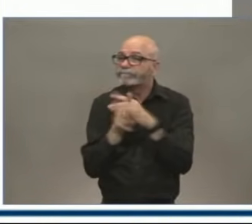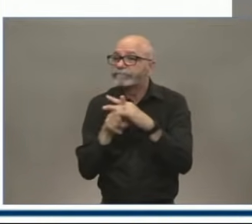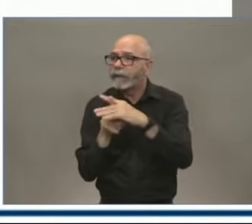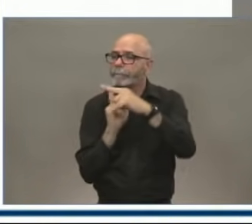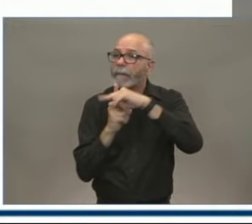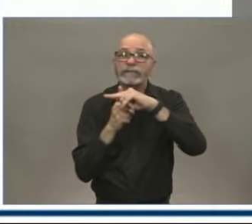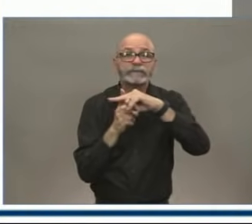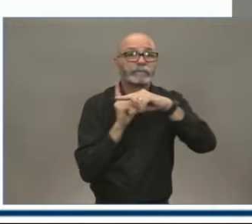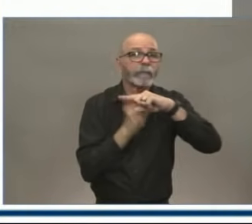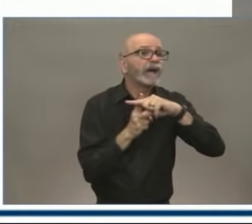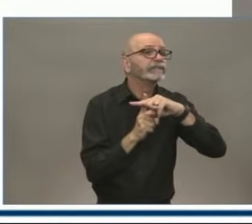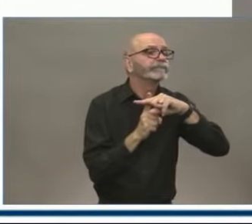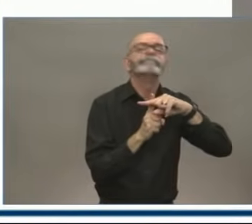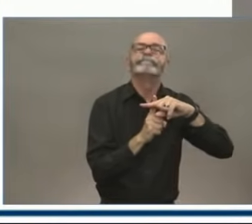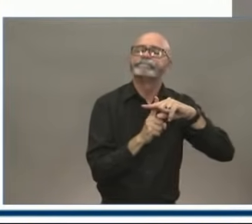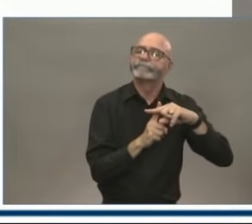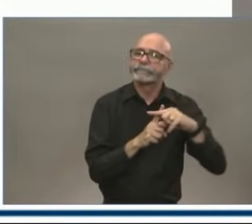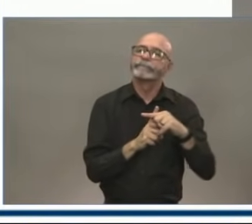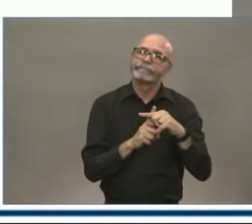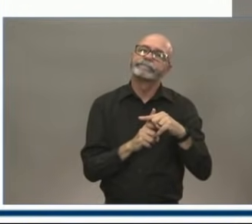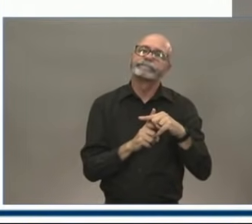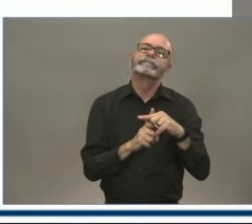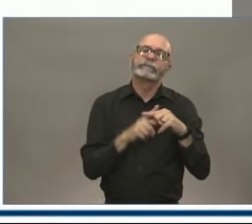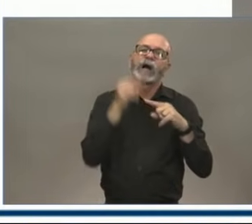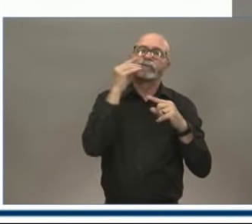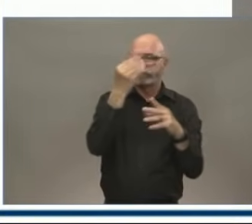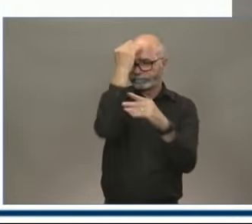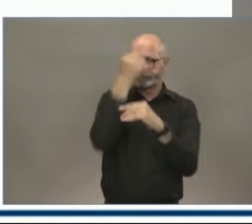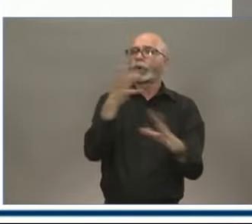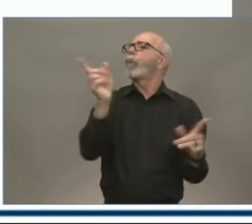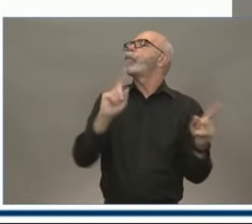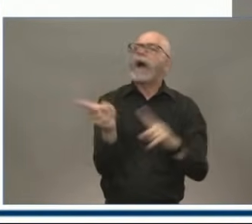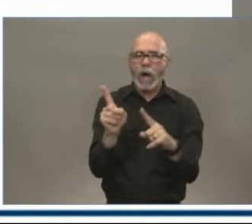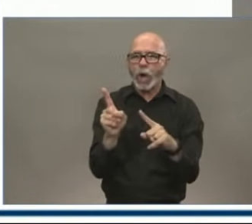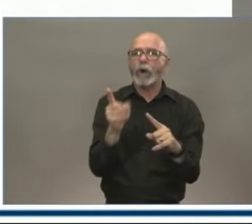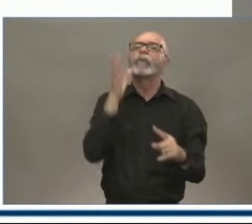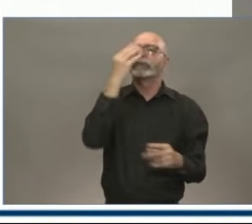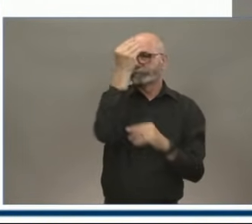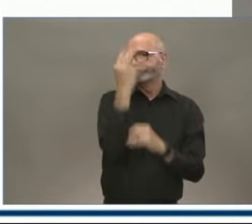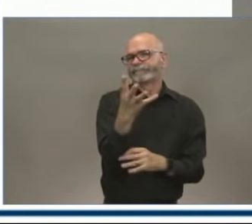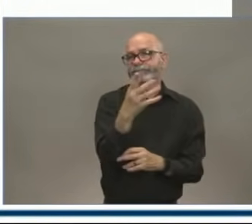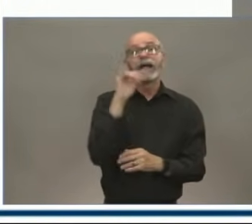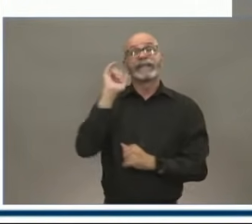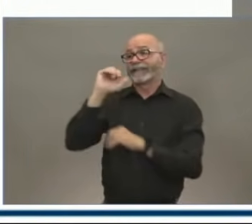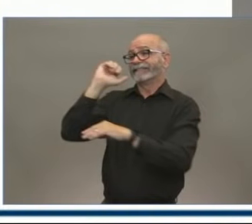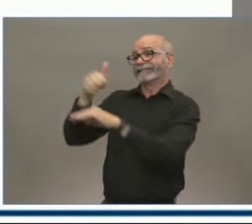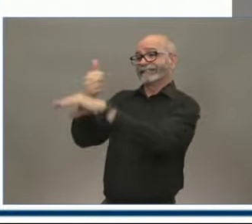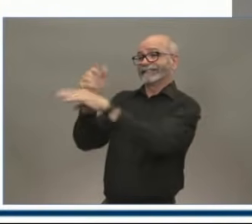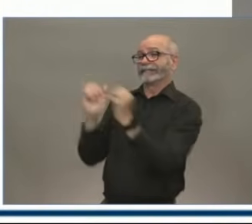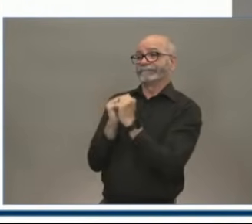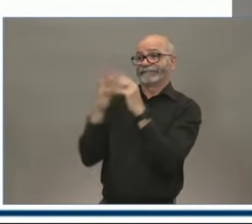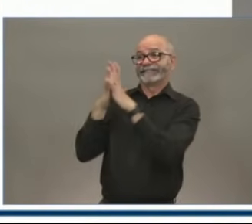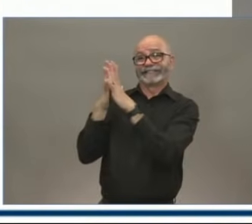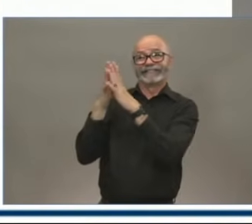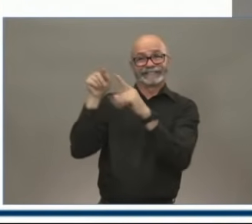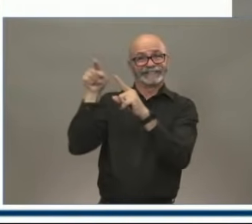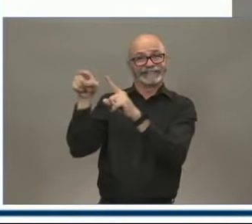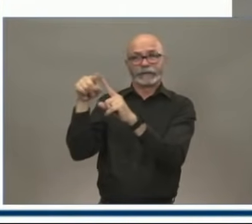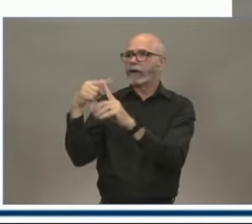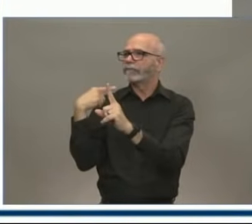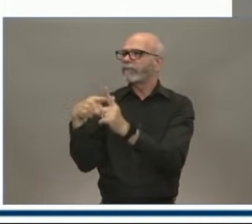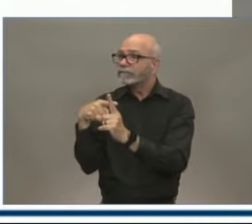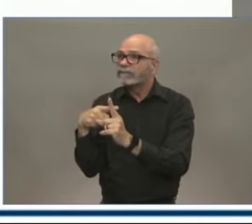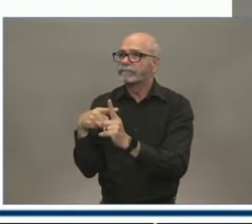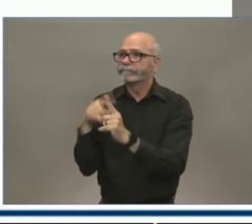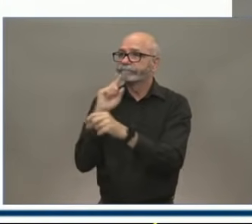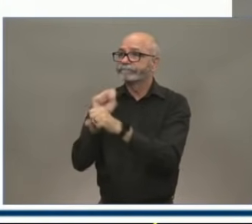part of our daily release. And again, going back to the pop-up testing, if we have a confirmatory positive from the